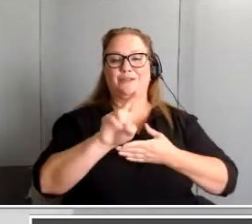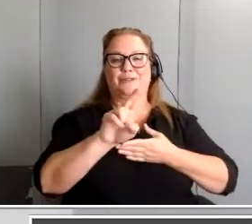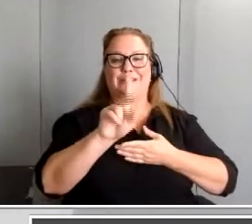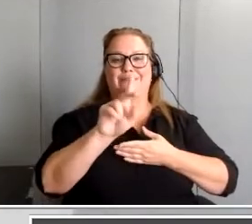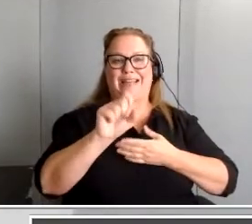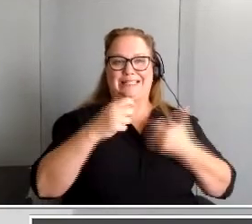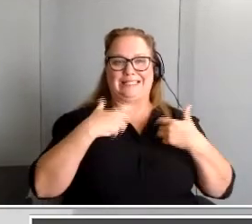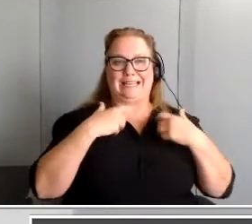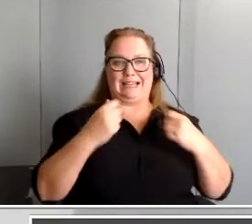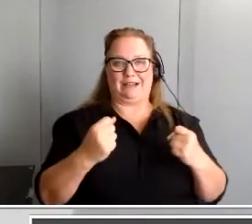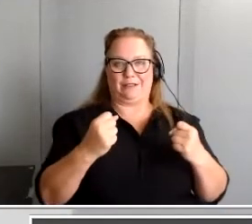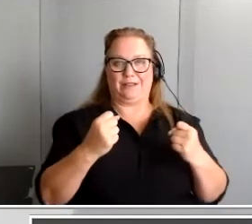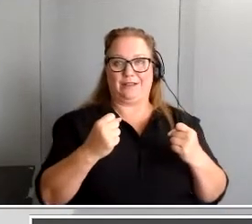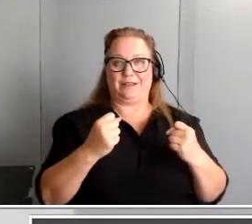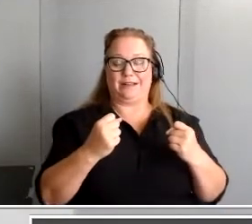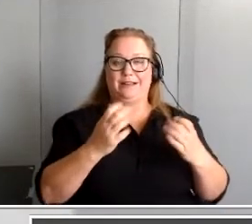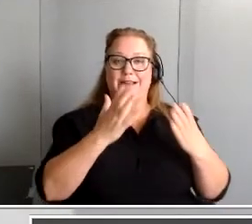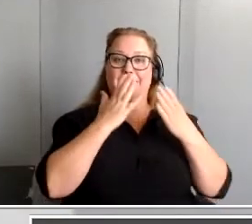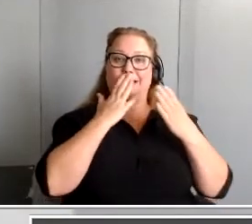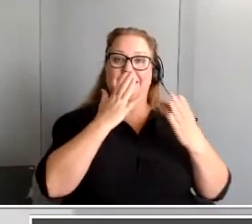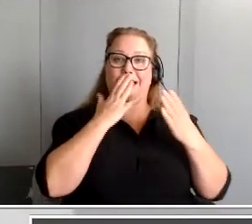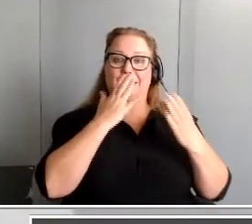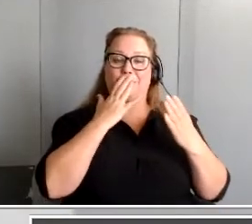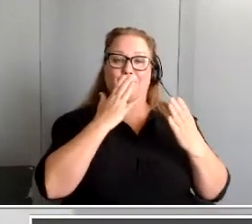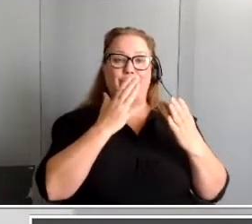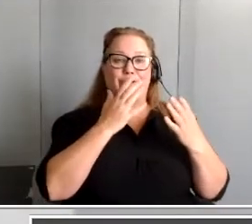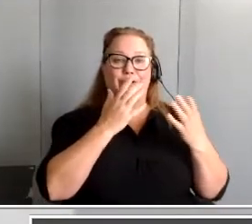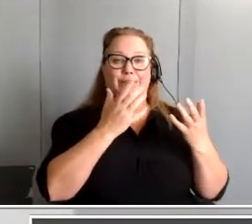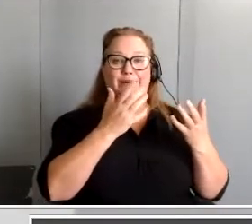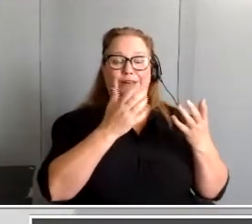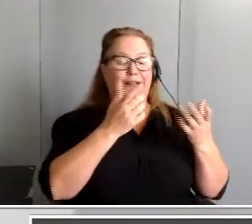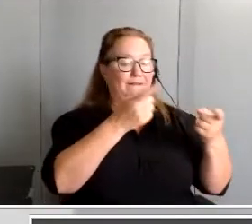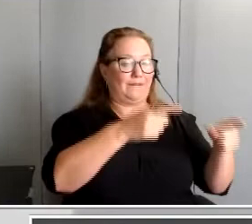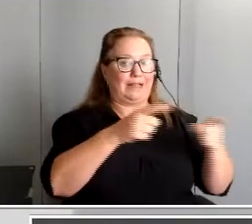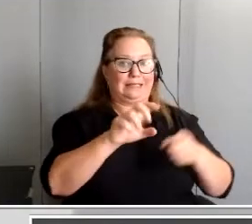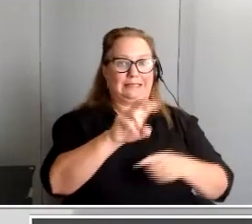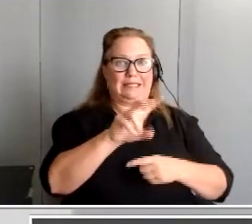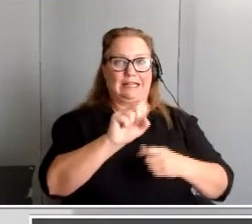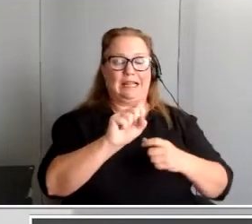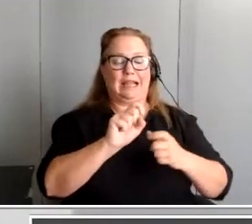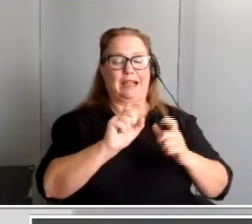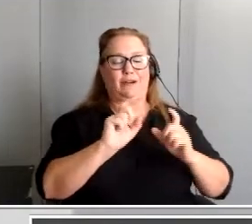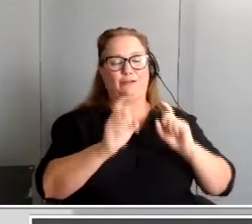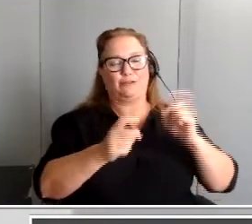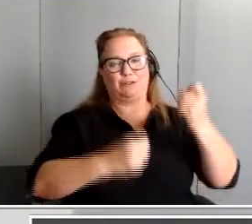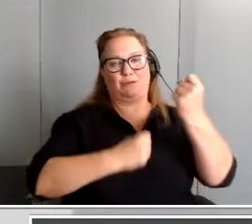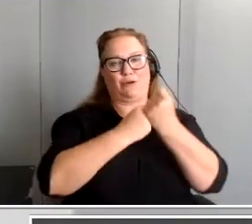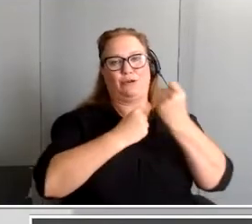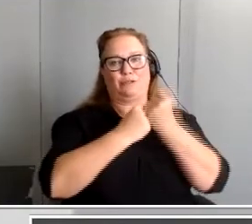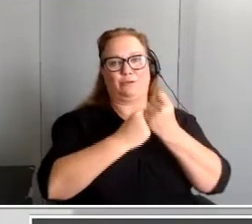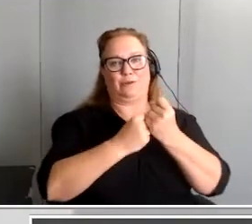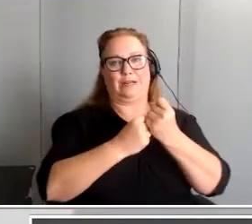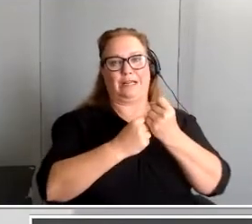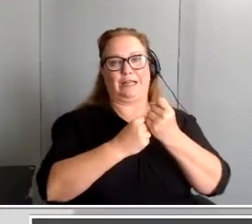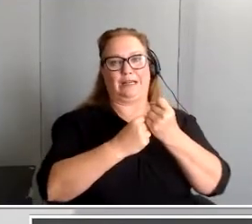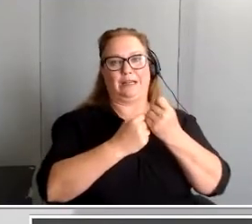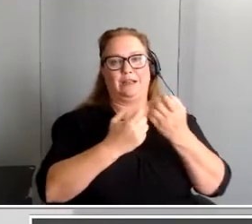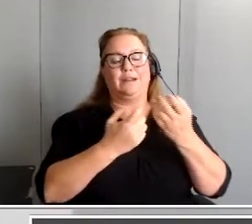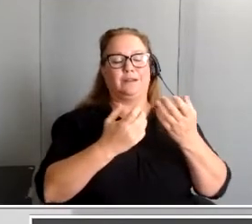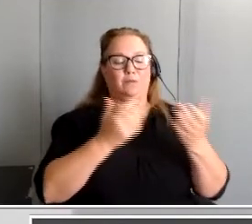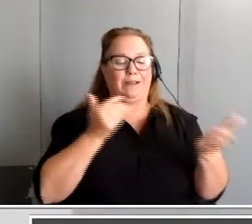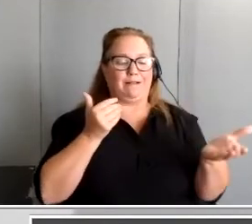Systems. And thanks to events and our generous supporters, we can help close that